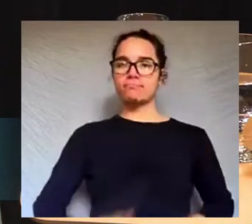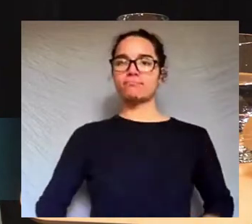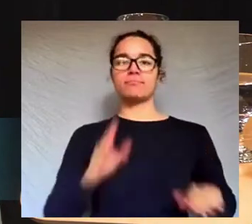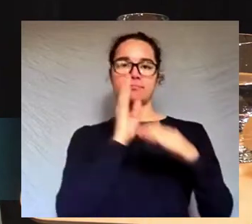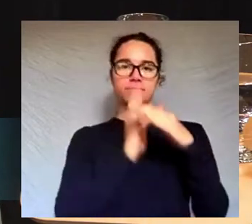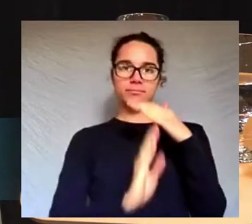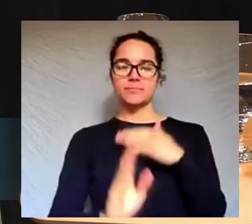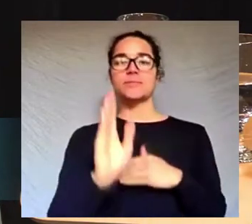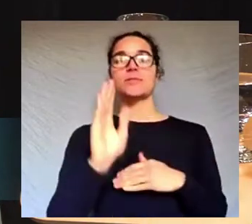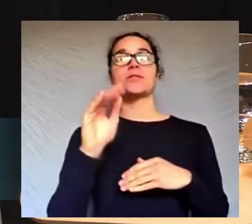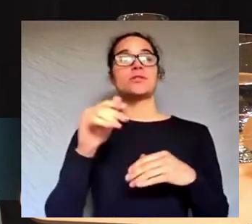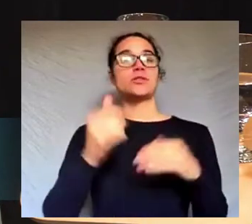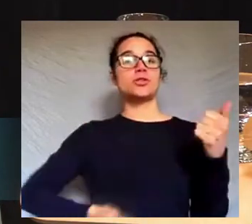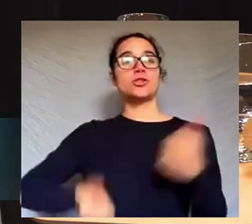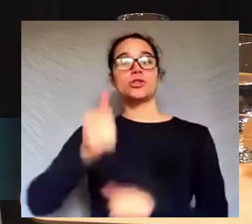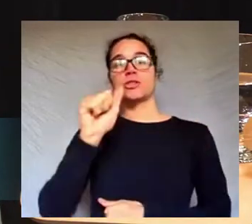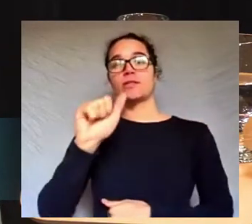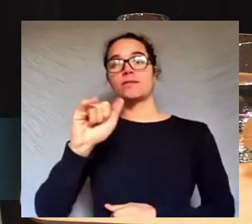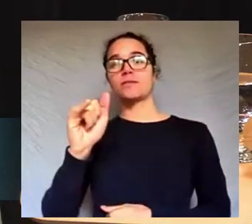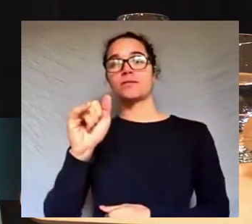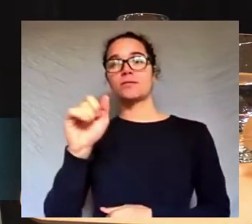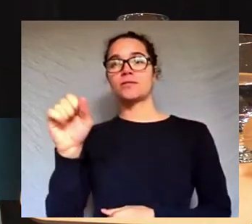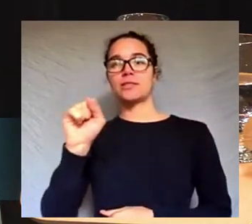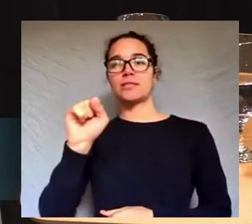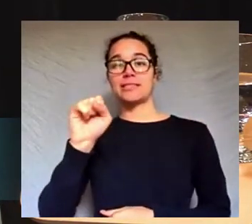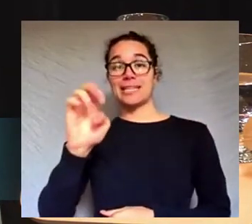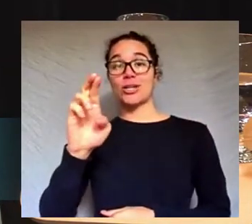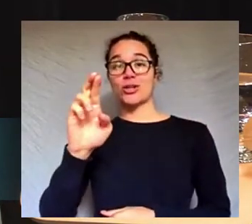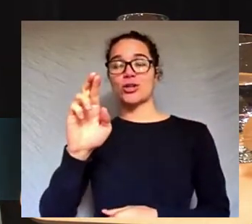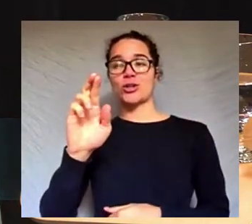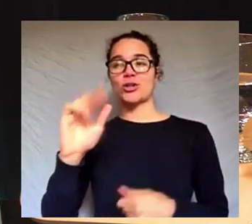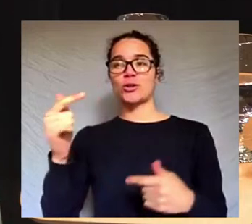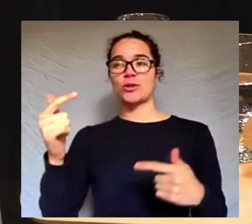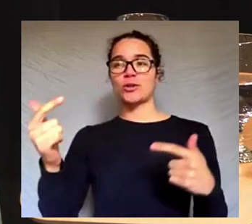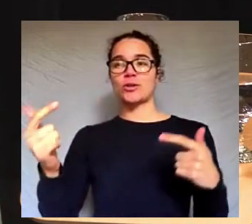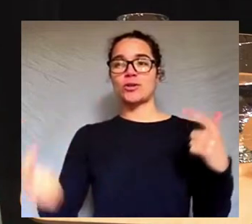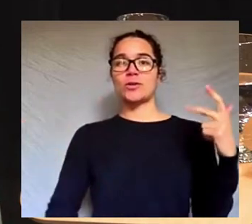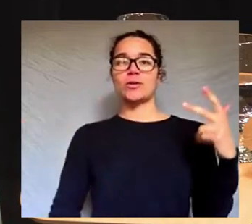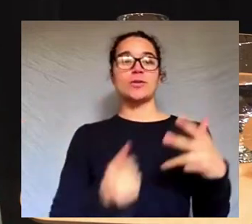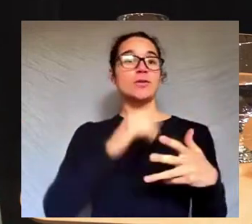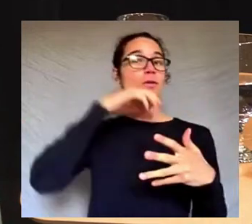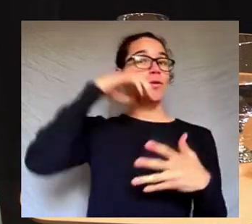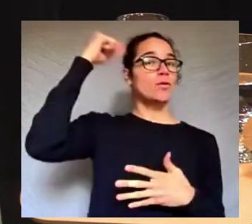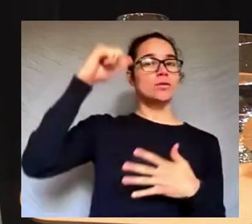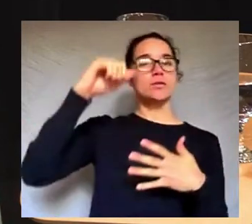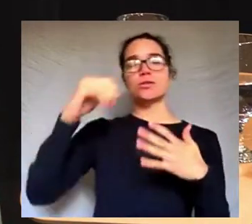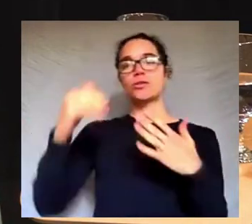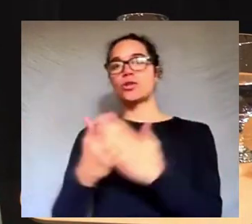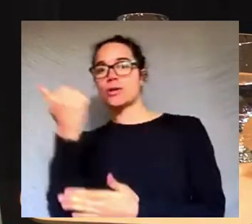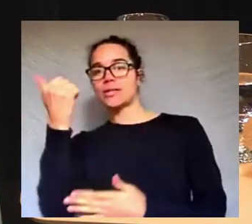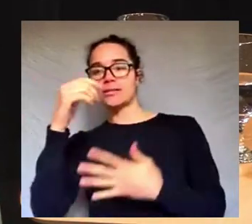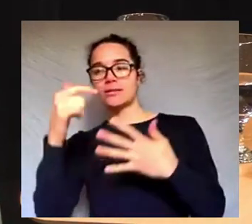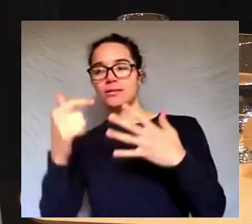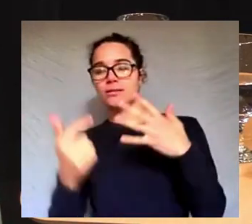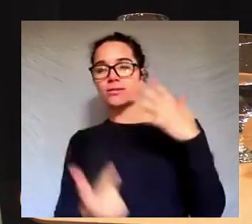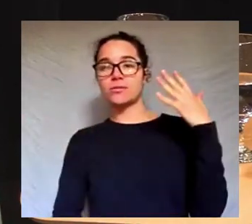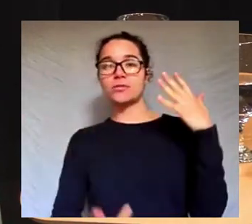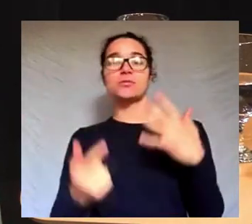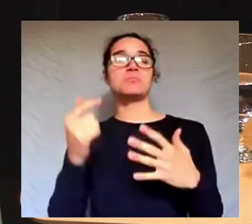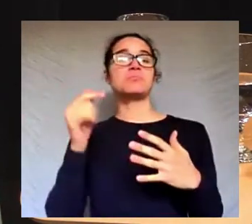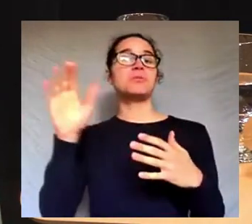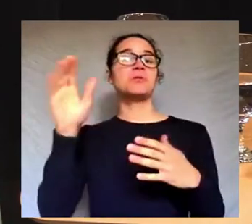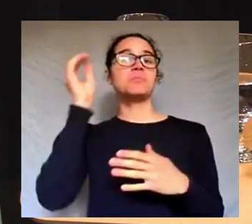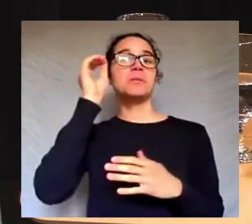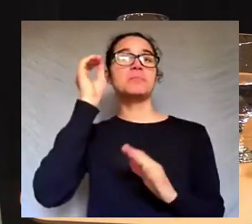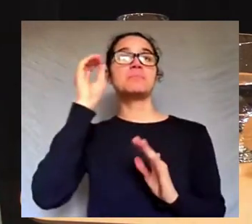around in a circle, most senior down to most junior, and you say what you think about the case, and the norm is that you cannot interrupt the other